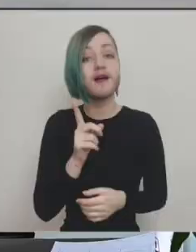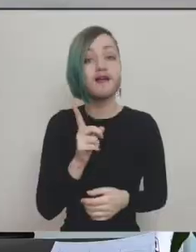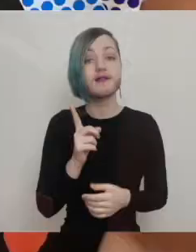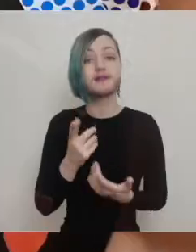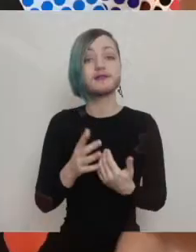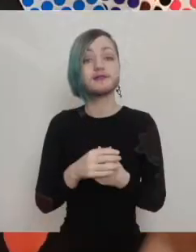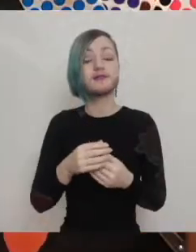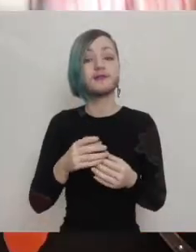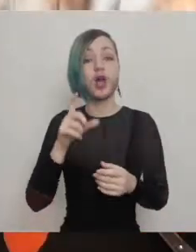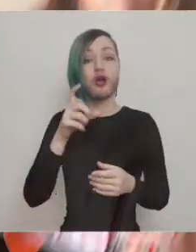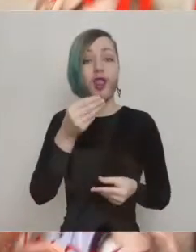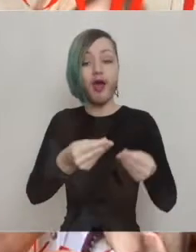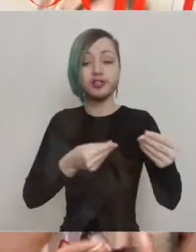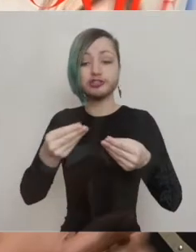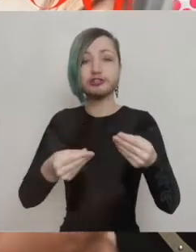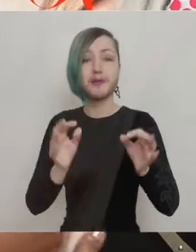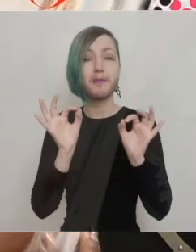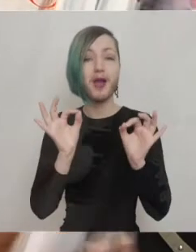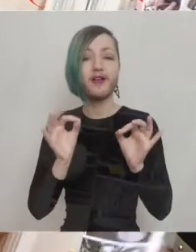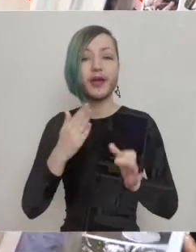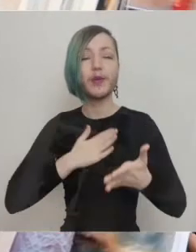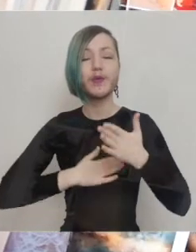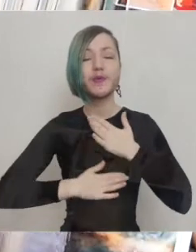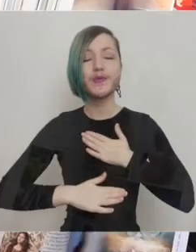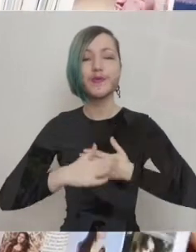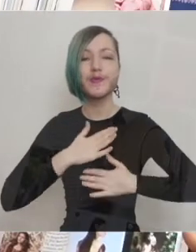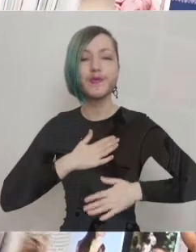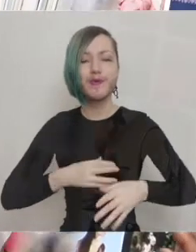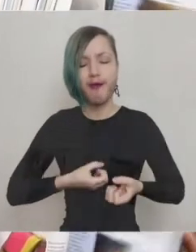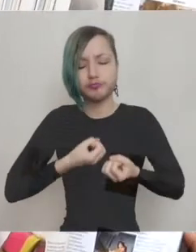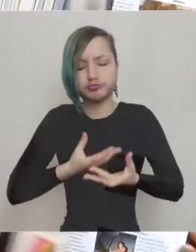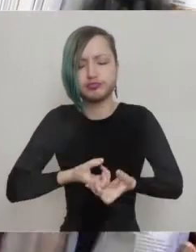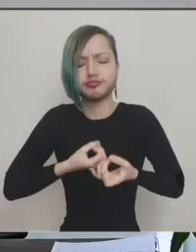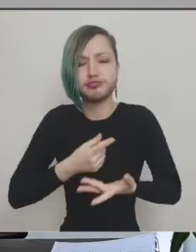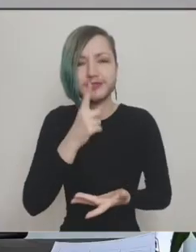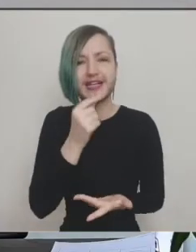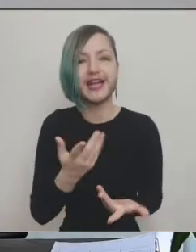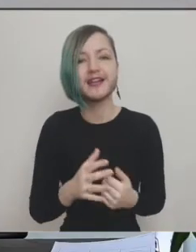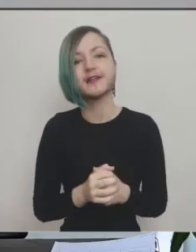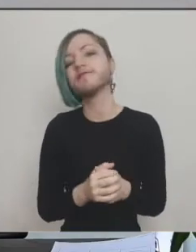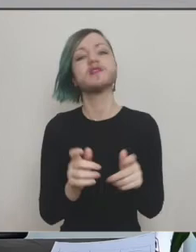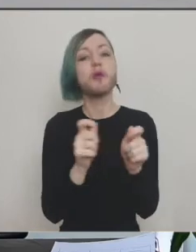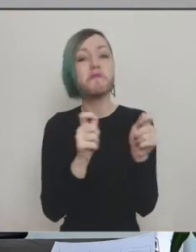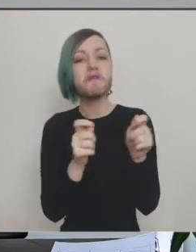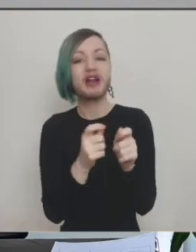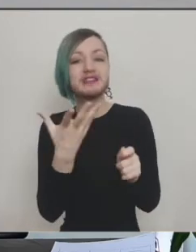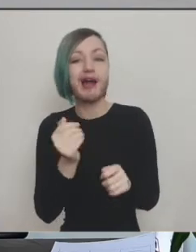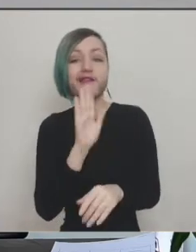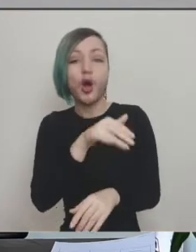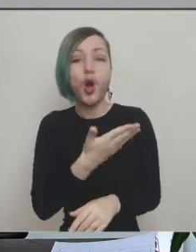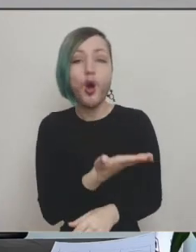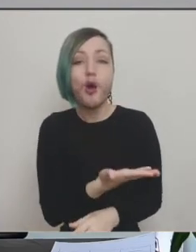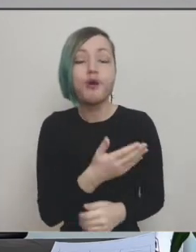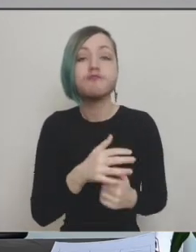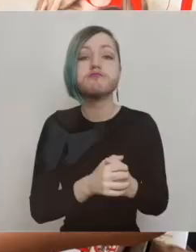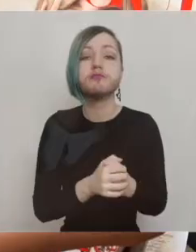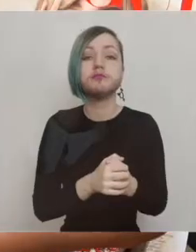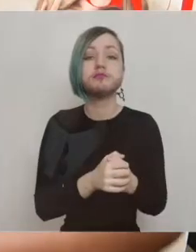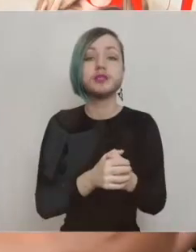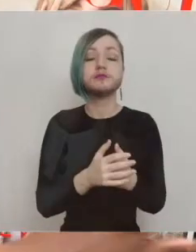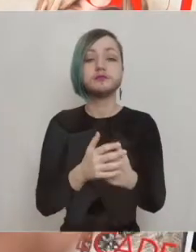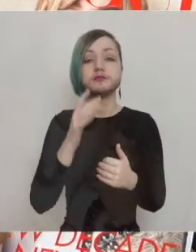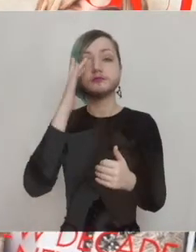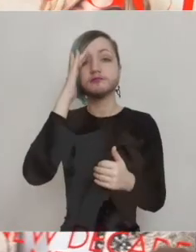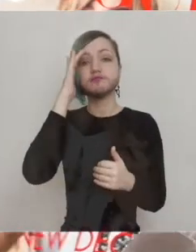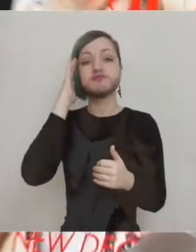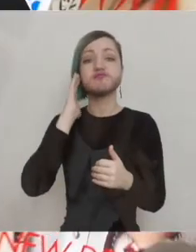And I found collage the perfect thing to work with. I had some magazines lying around at home, and I